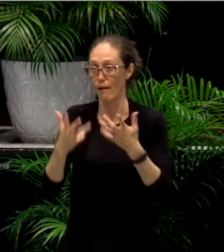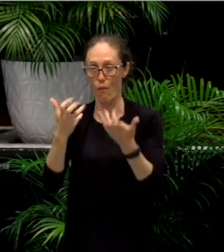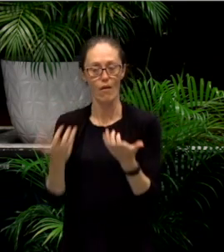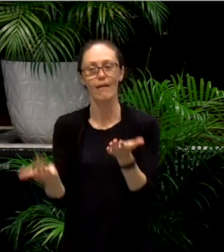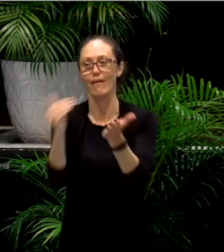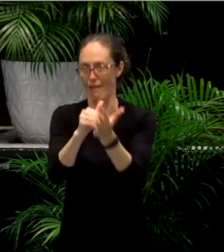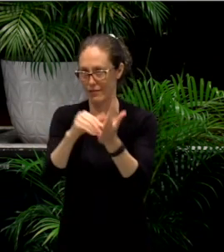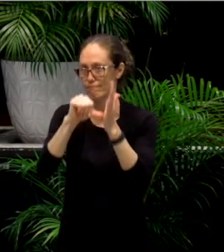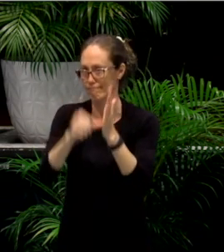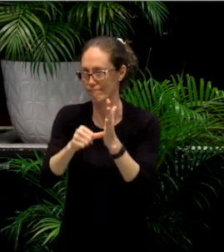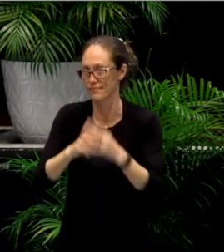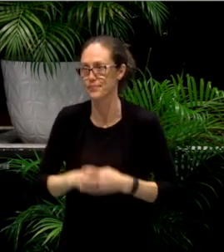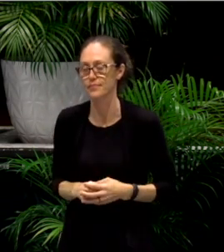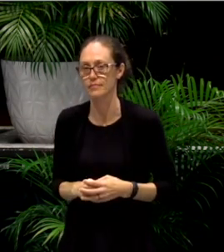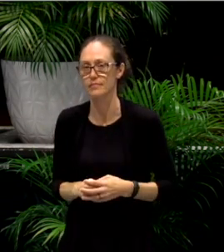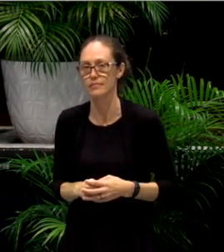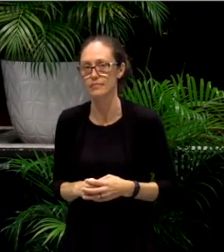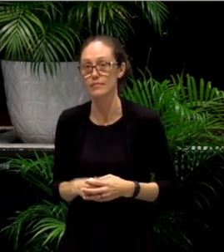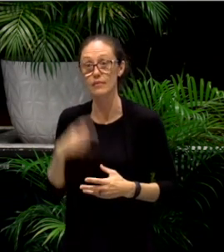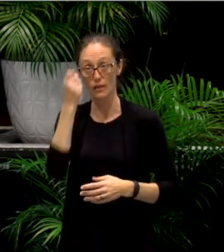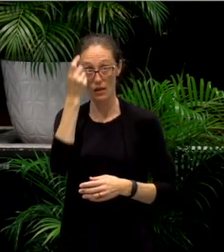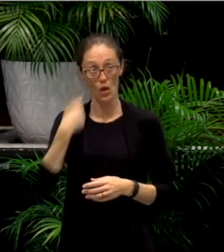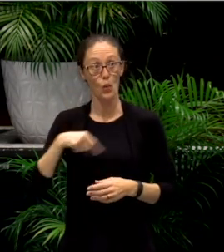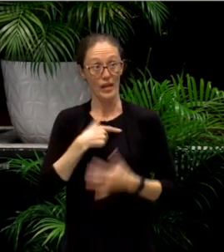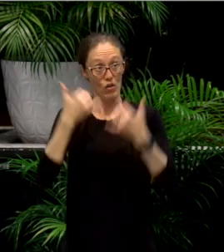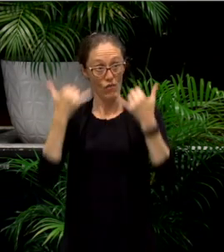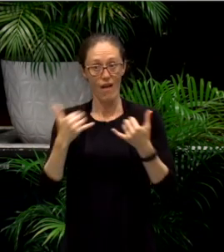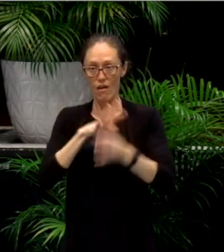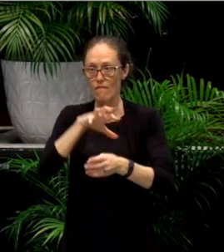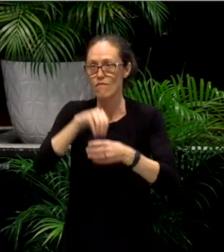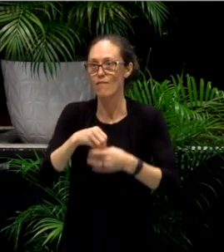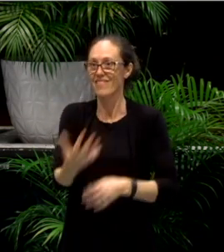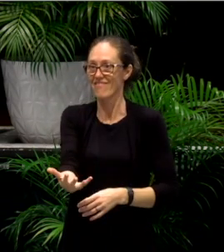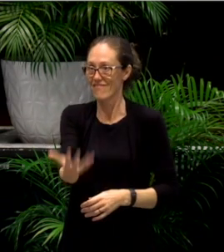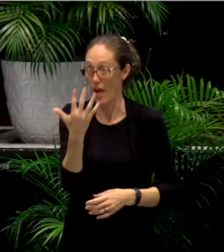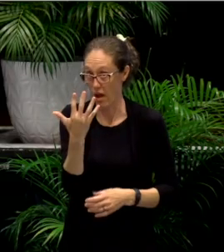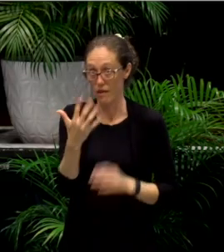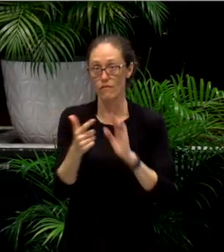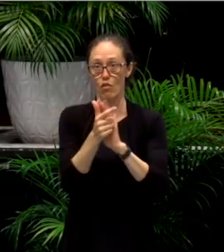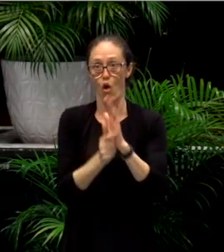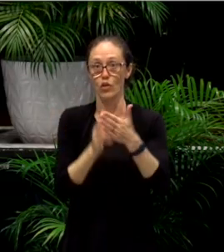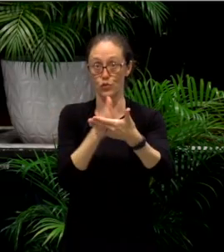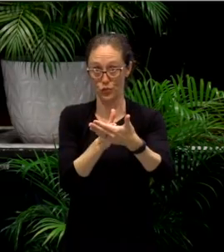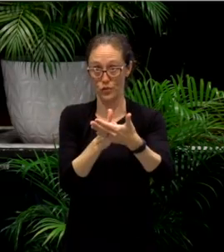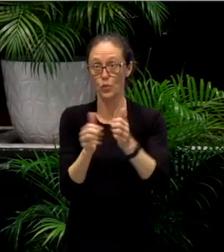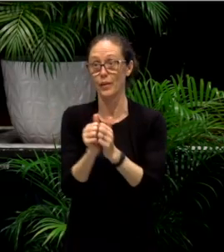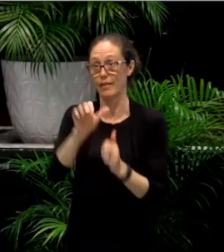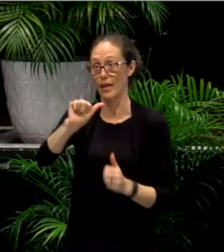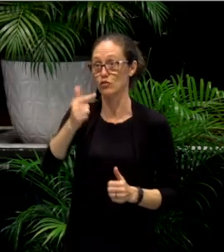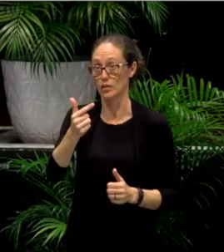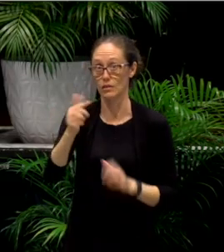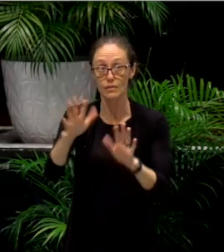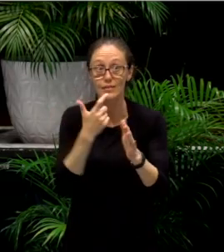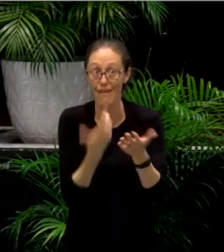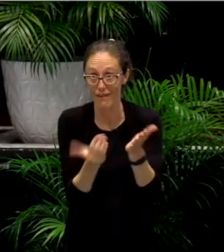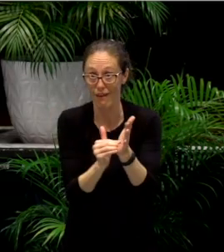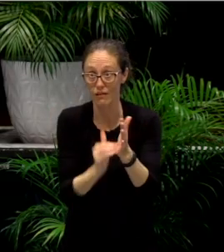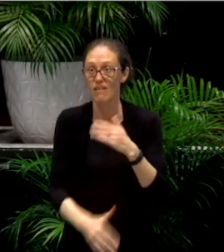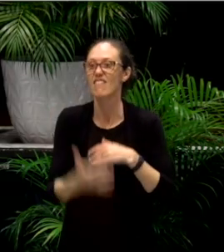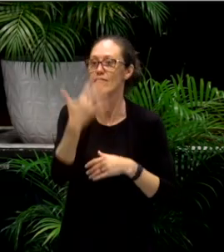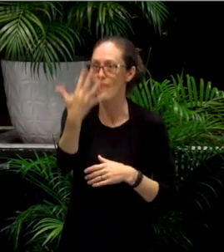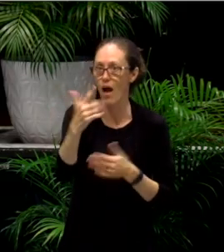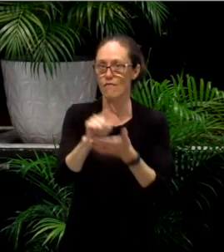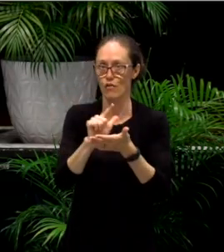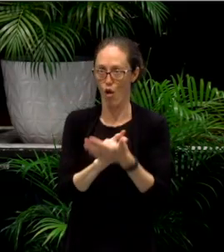time. We are in 5 lawsuits with the Attorney General. Let me say that again, 5